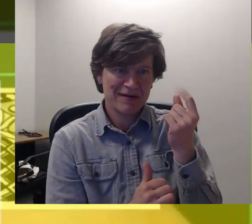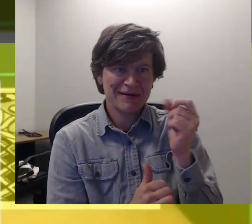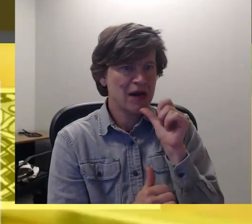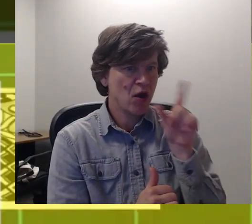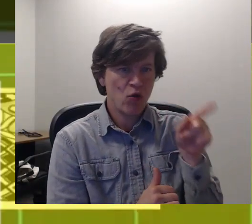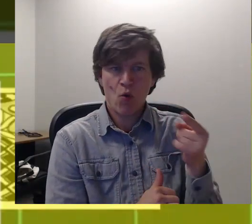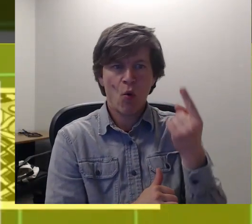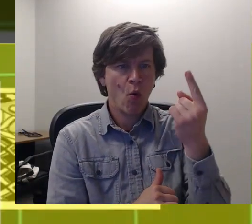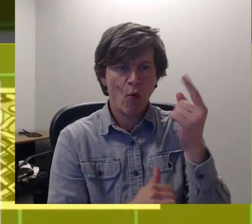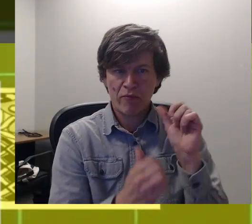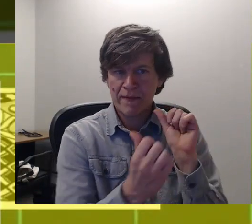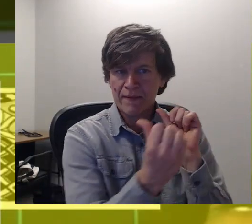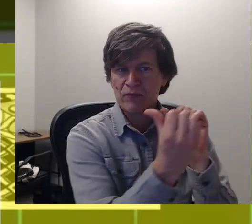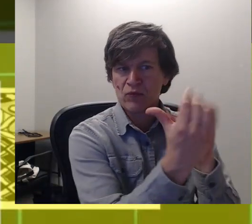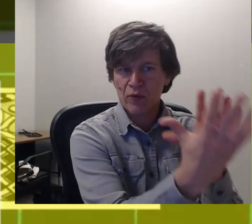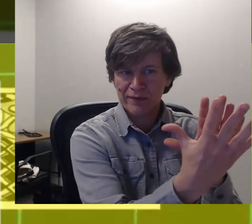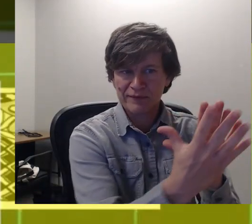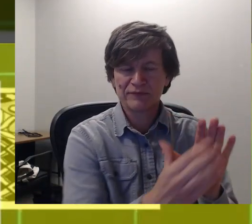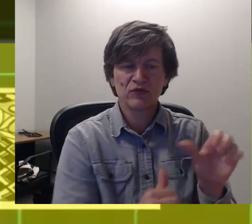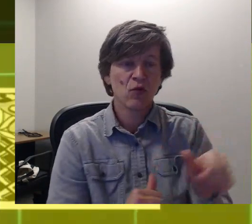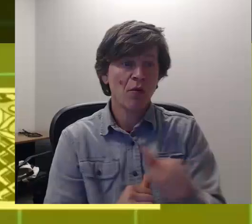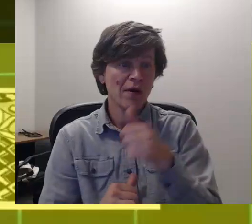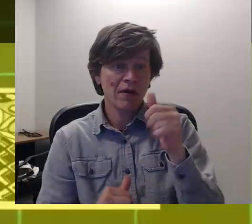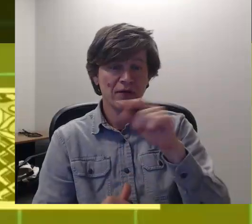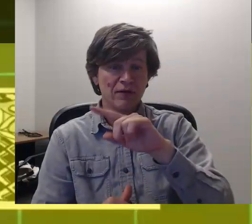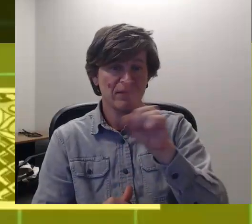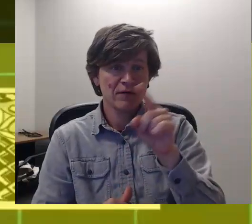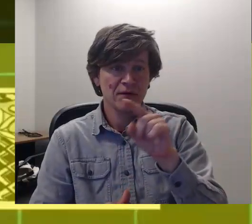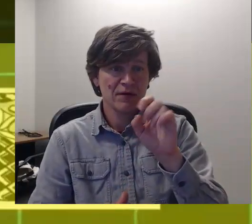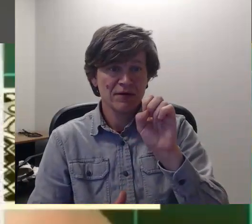not the only way. Here is another Zentangle